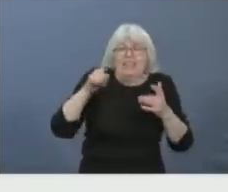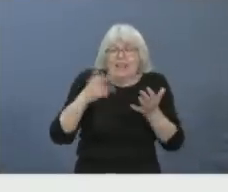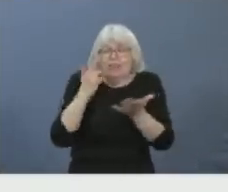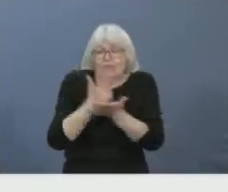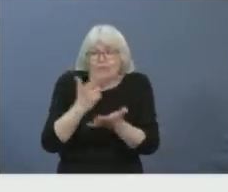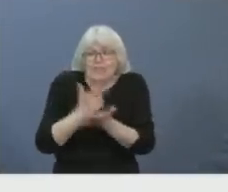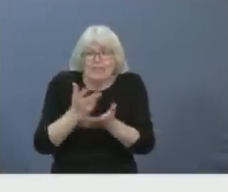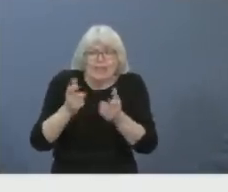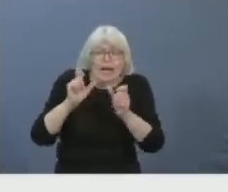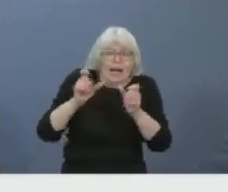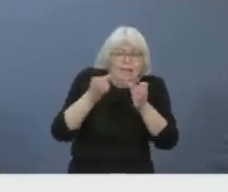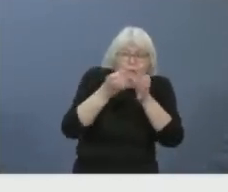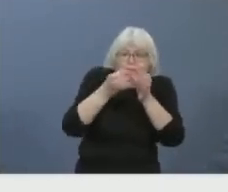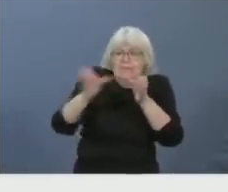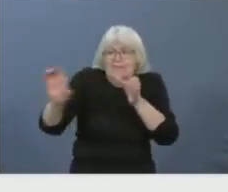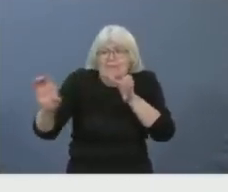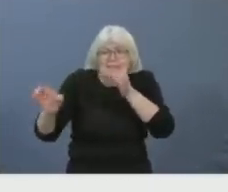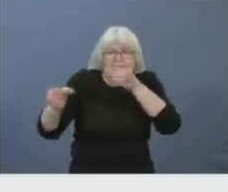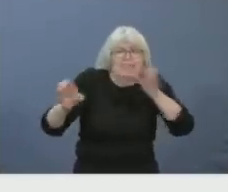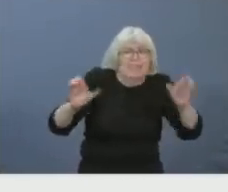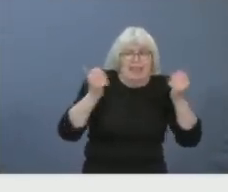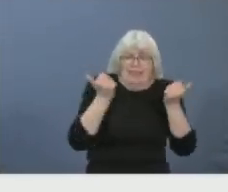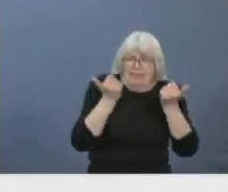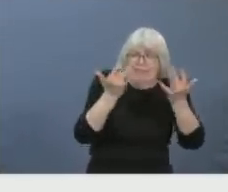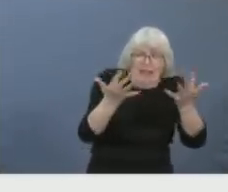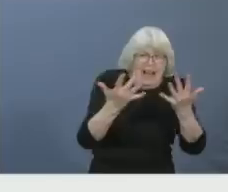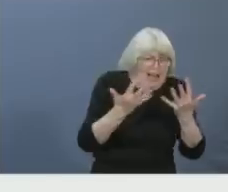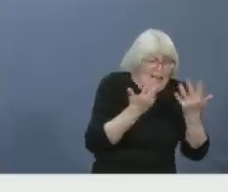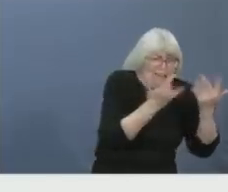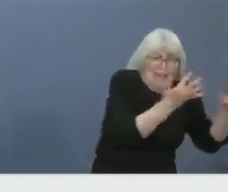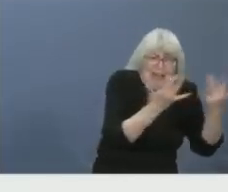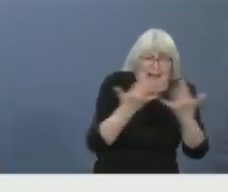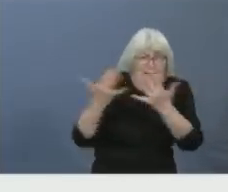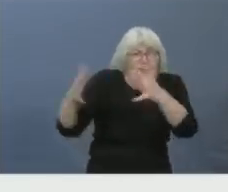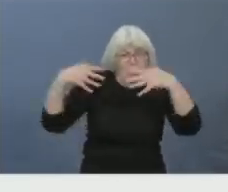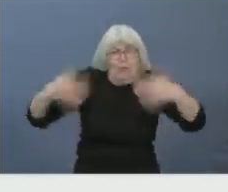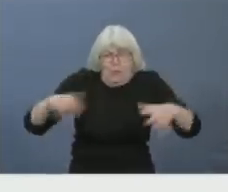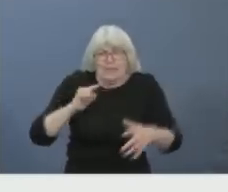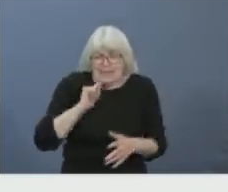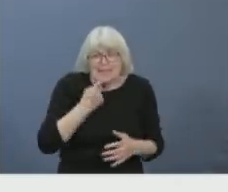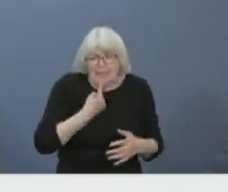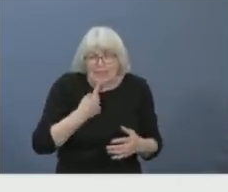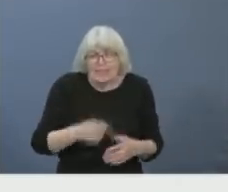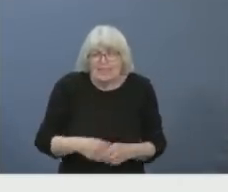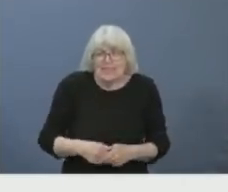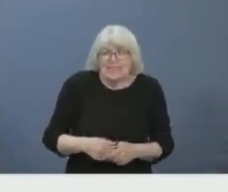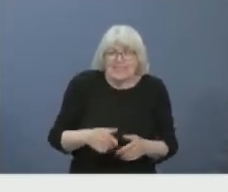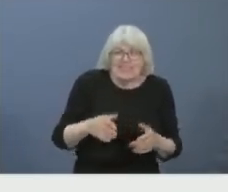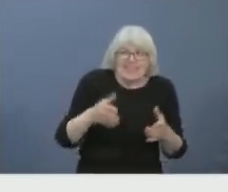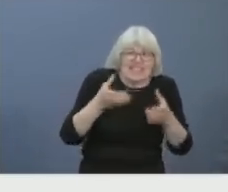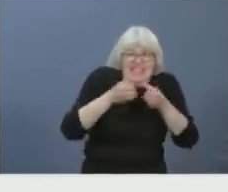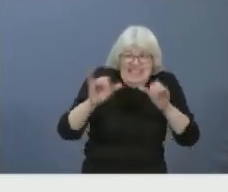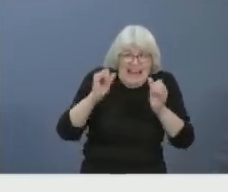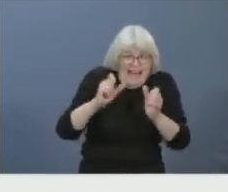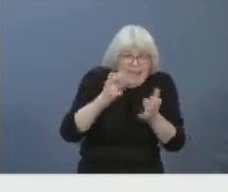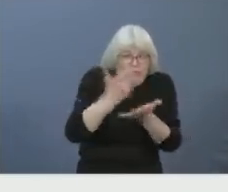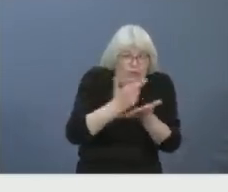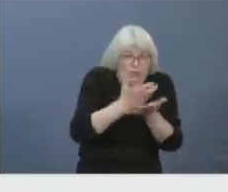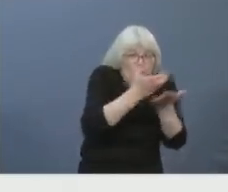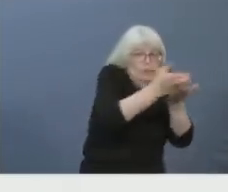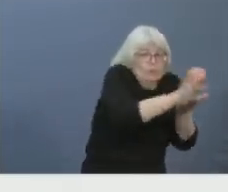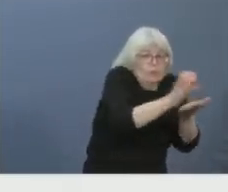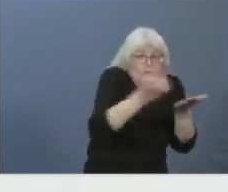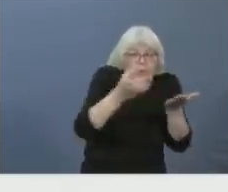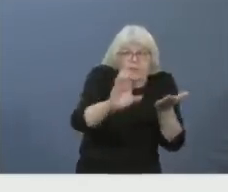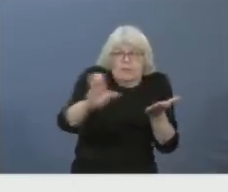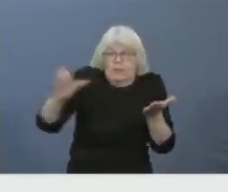of the three active fires right now, as you kind of calculate, I guess, the number of